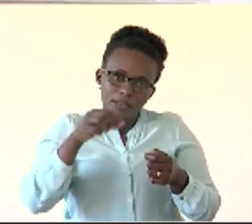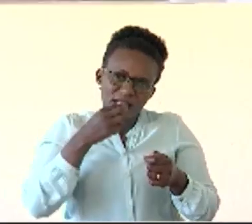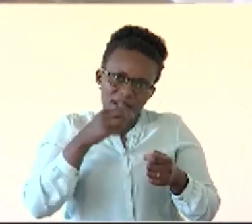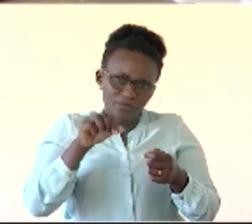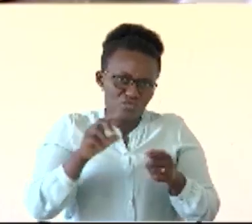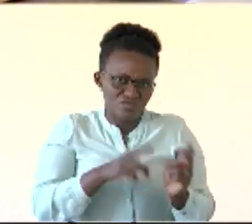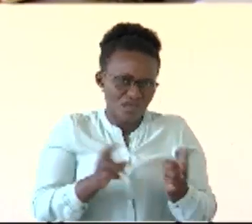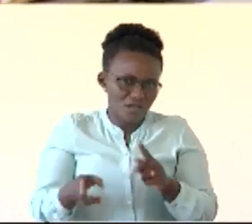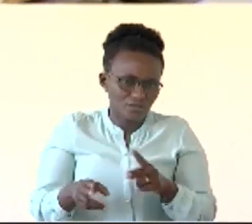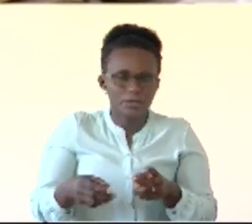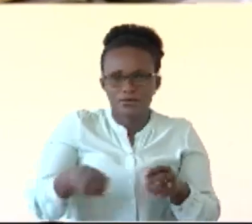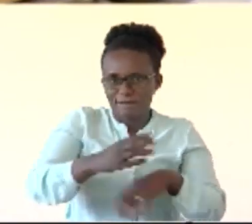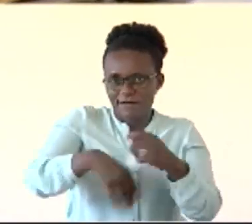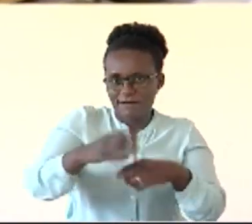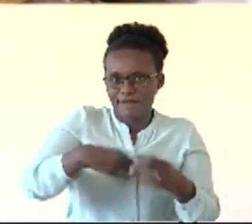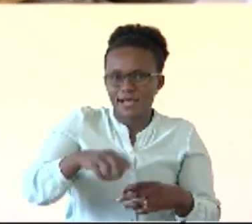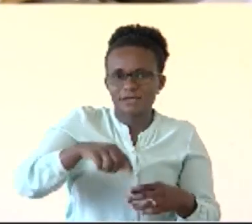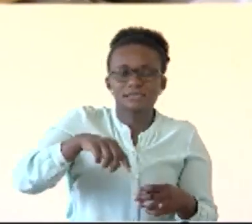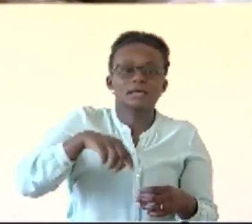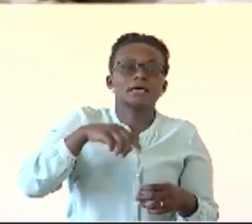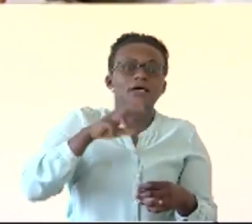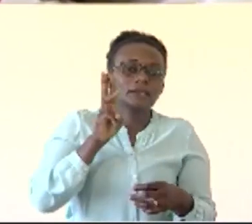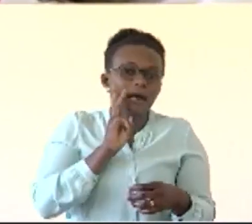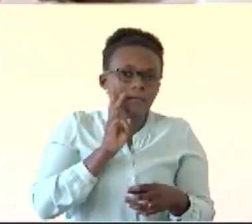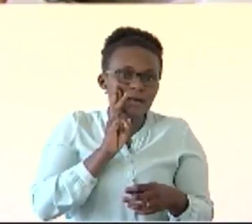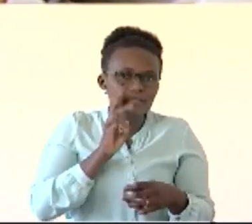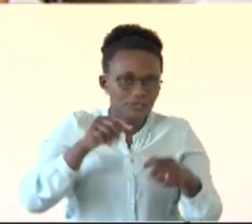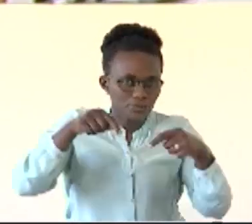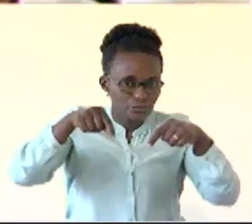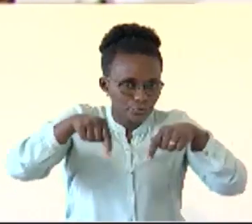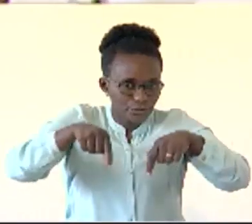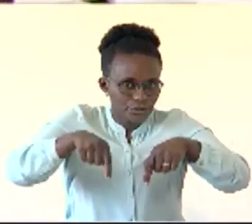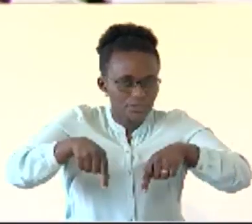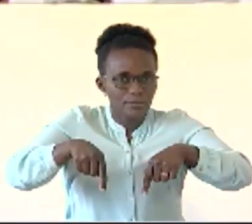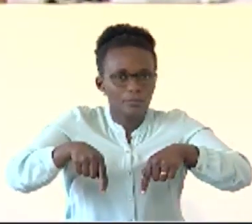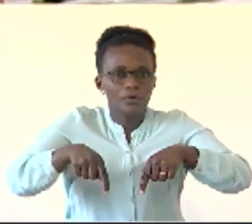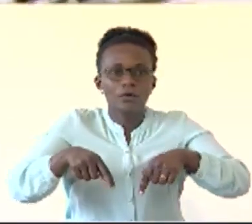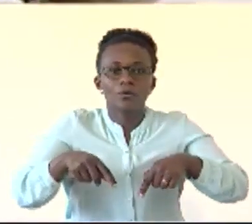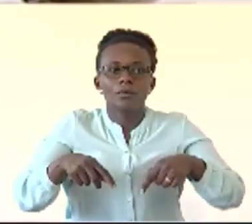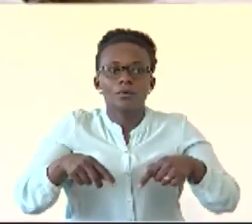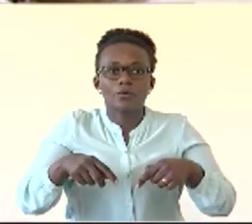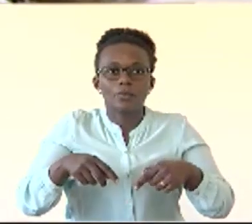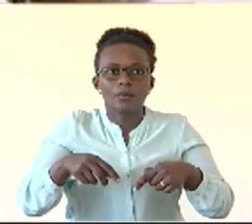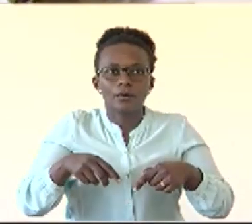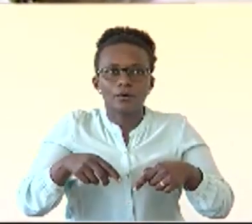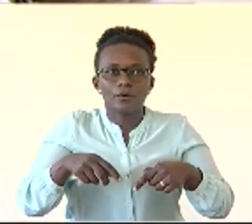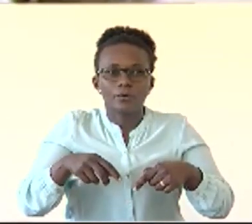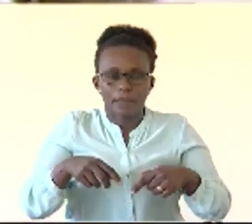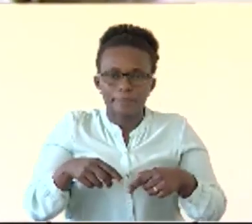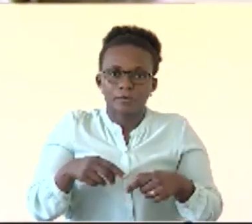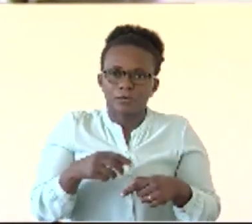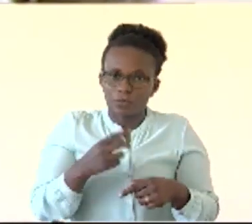switched on. I'm trying to put these electrodes inside the solution. So you have to make sure these electrodes are not touching each